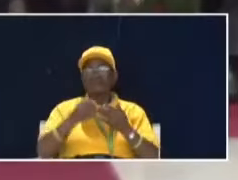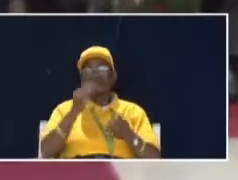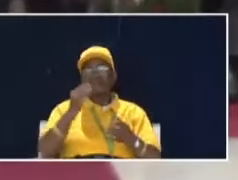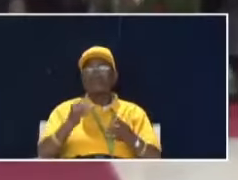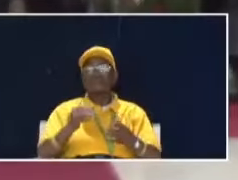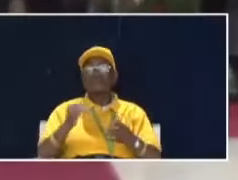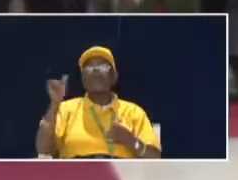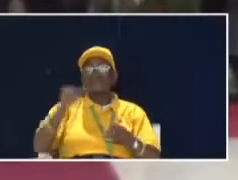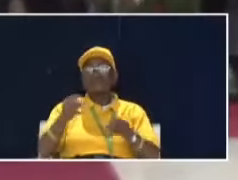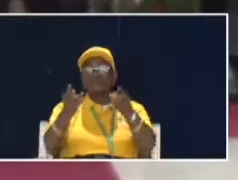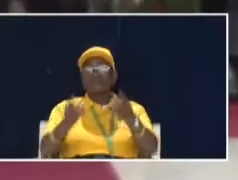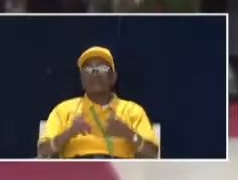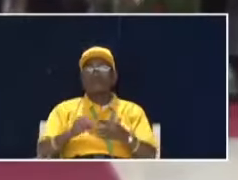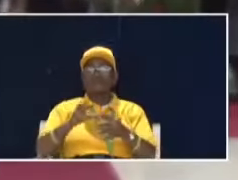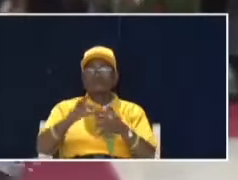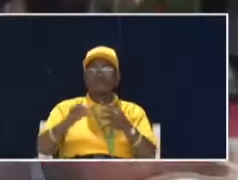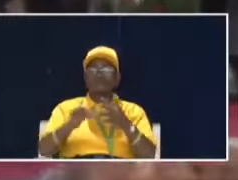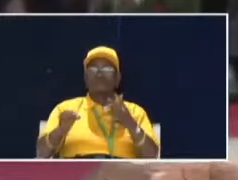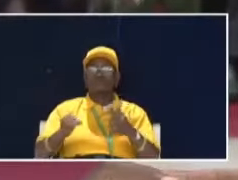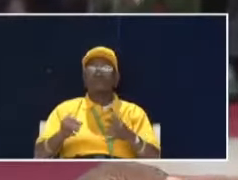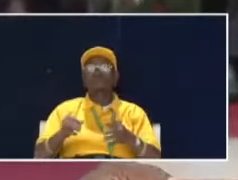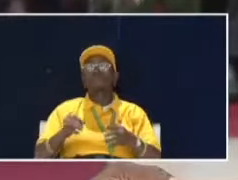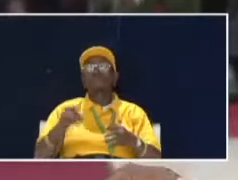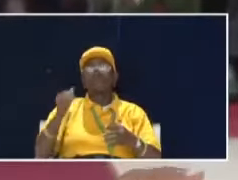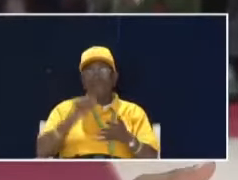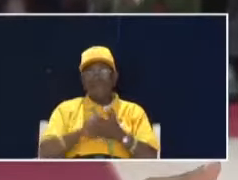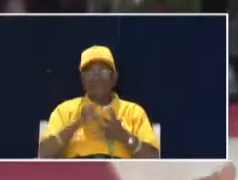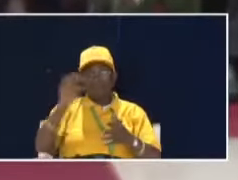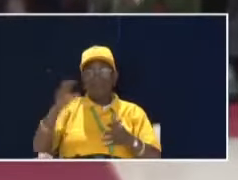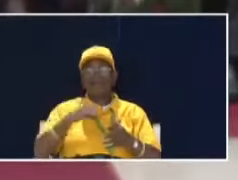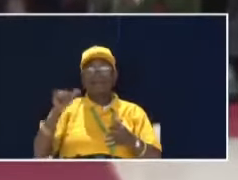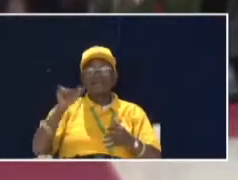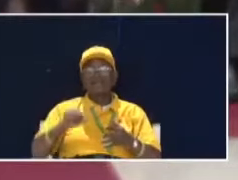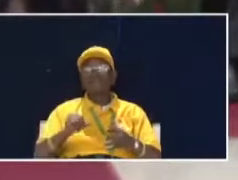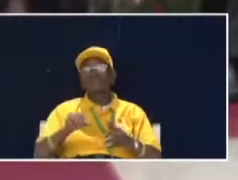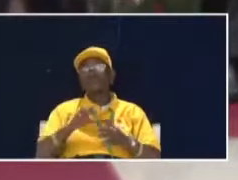man. I was sad.